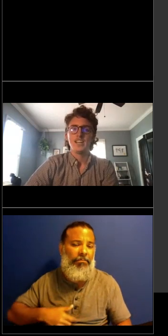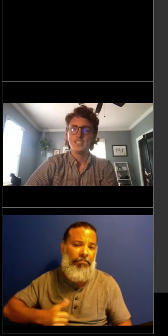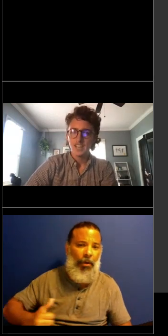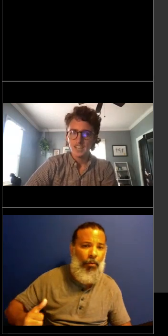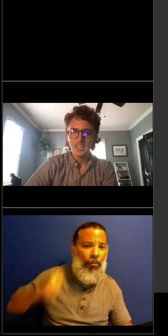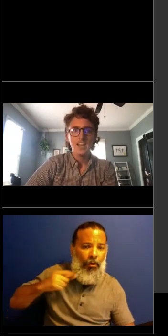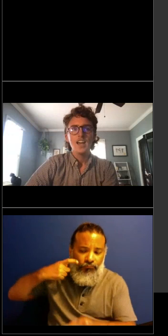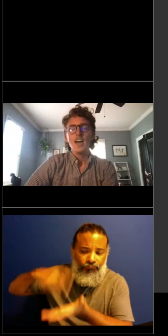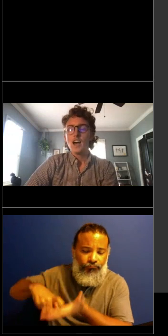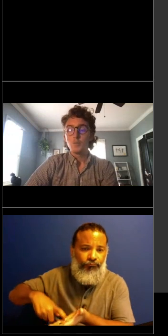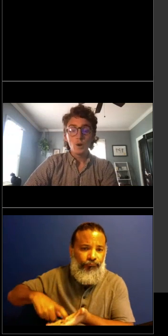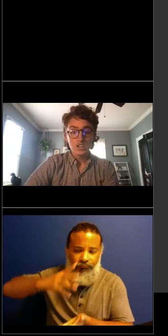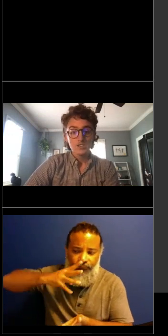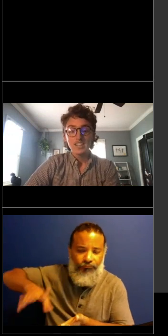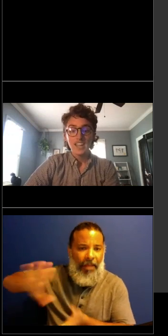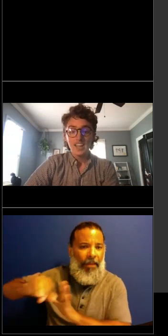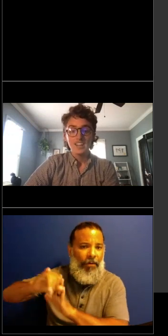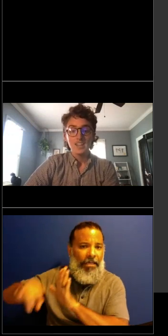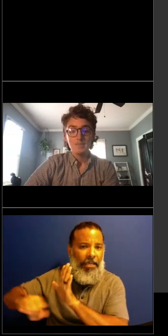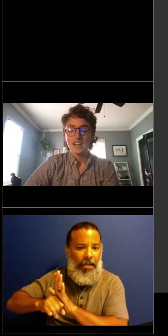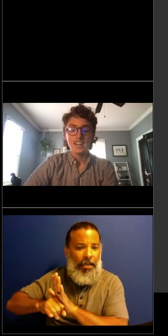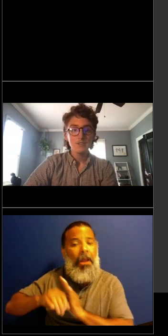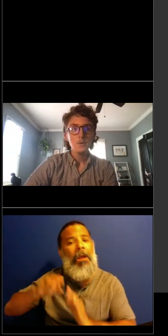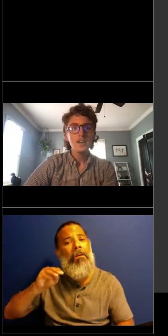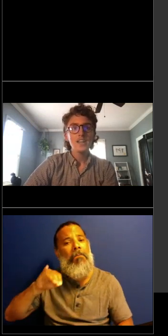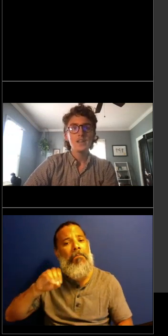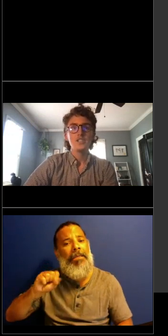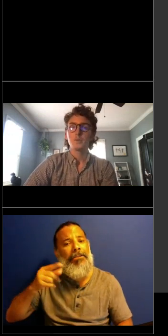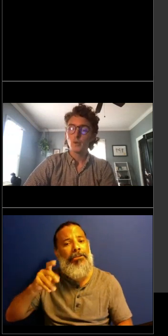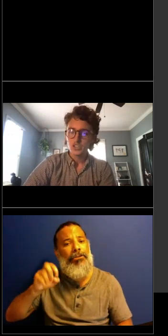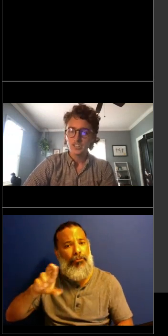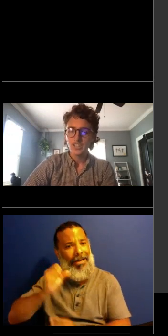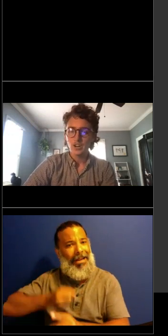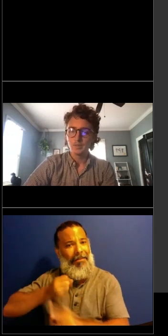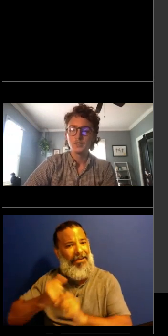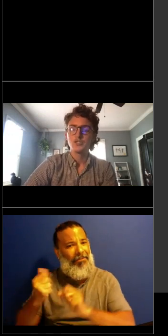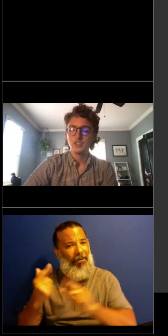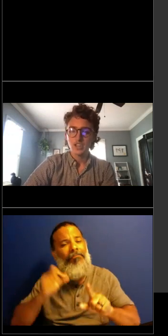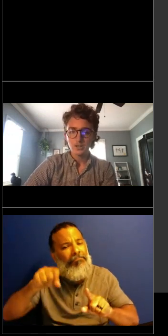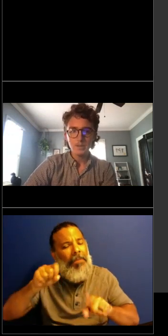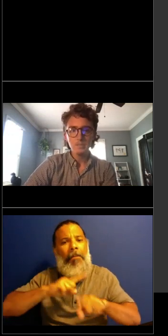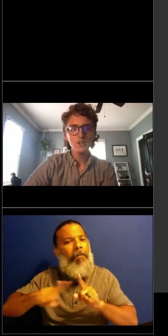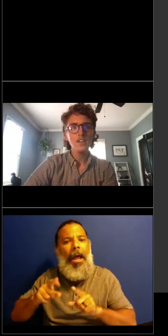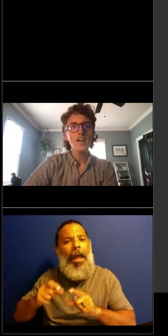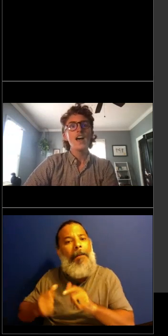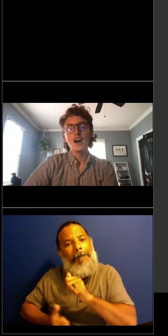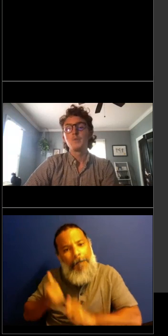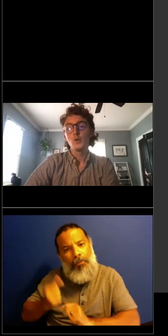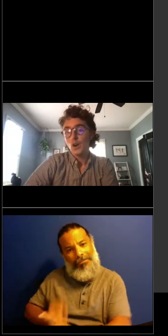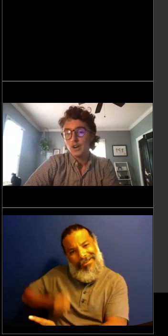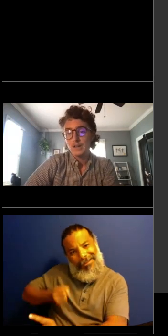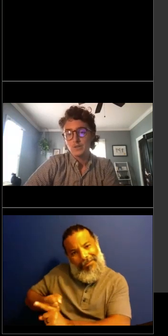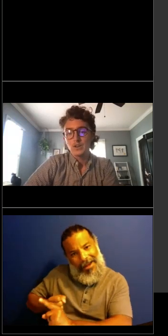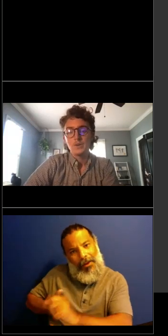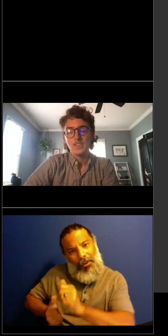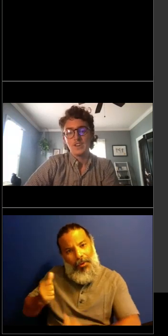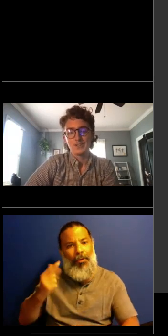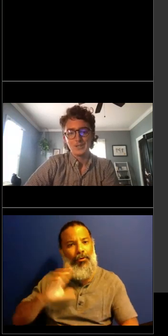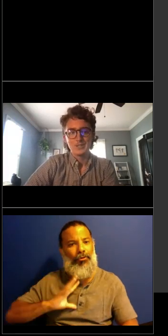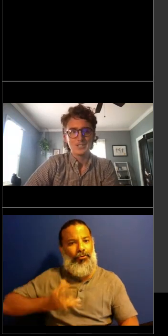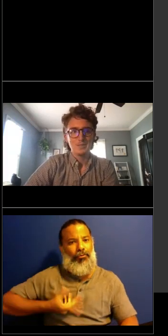a person's identity. While misgendering can impact everyone, it disproportionately harms transgender people who are a